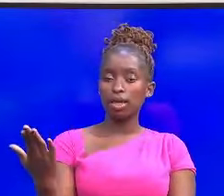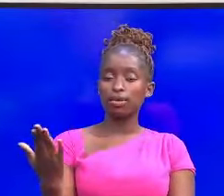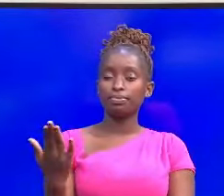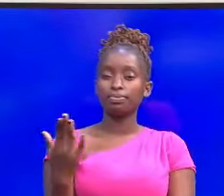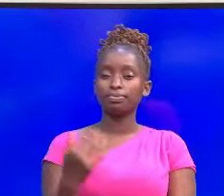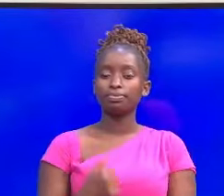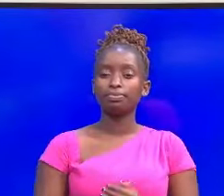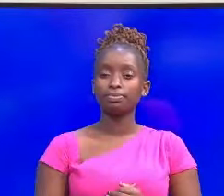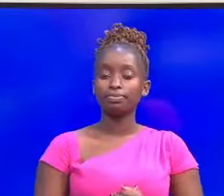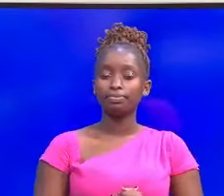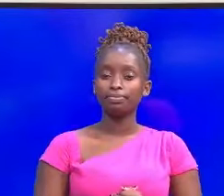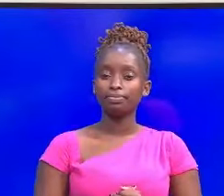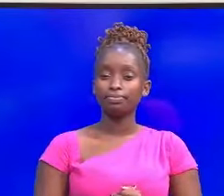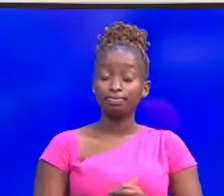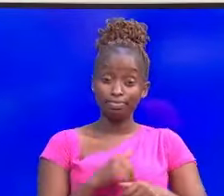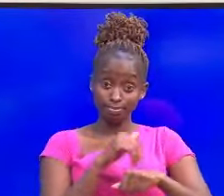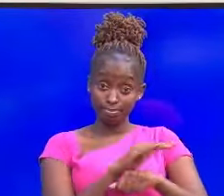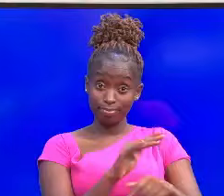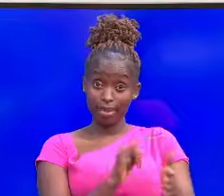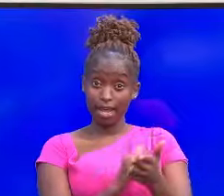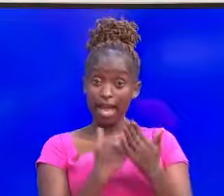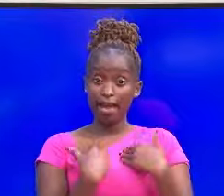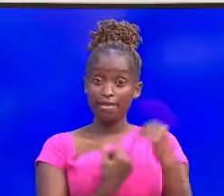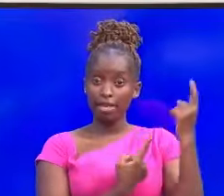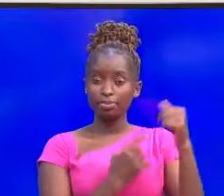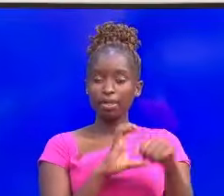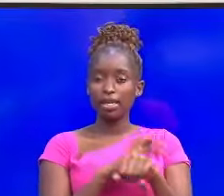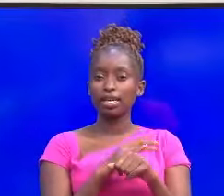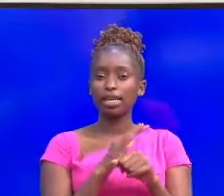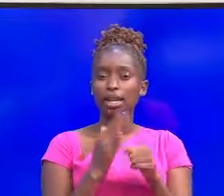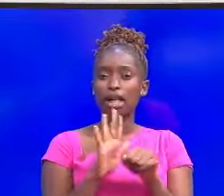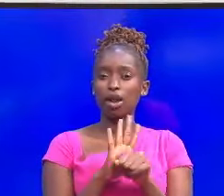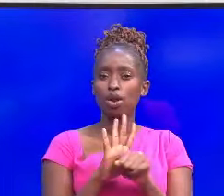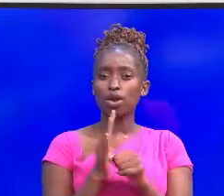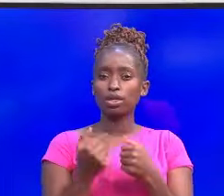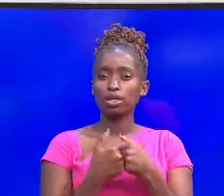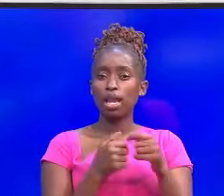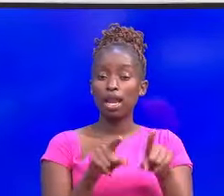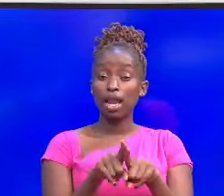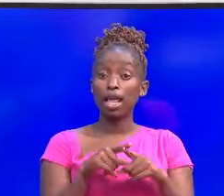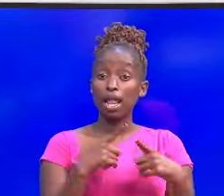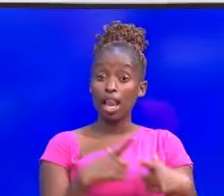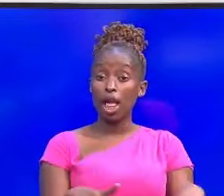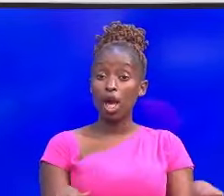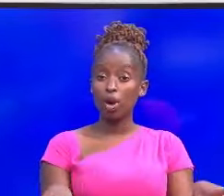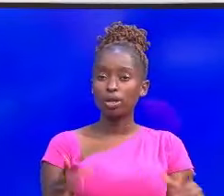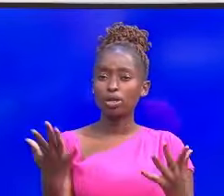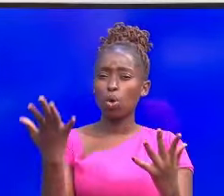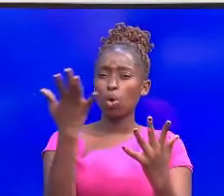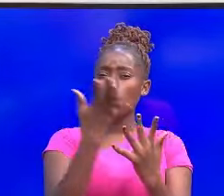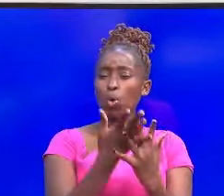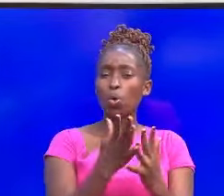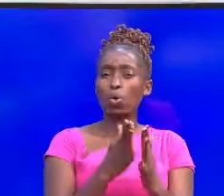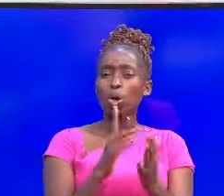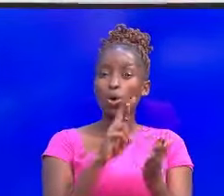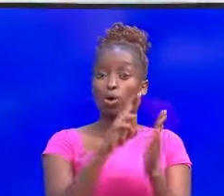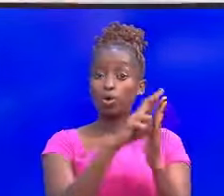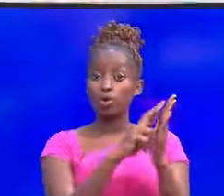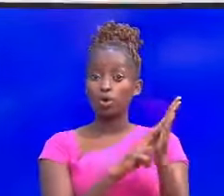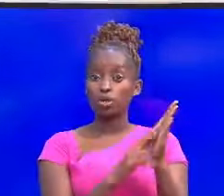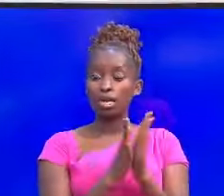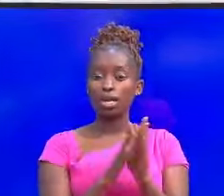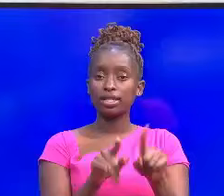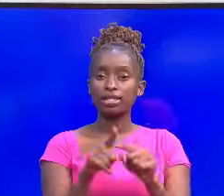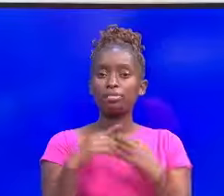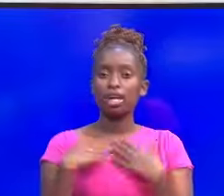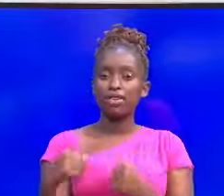The deployment is expected to face significant challenges such as the language barrier, rules of engagement and an exit strategy, with